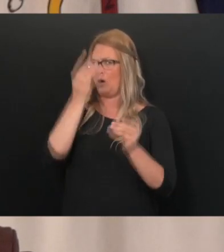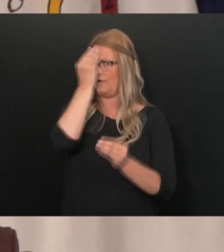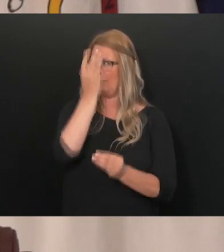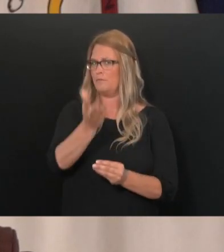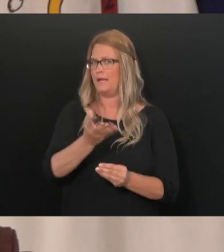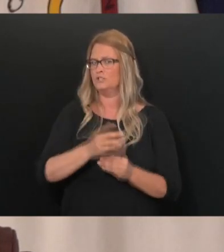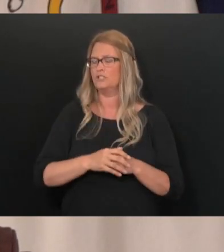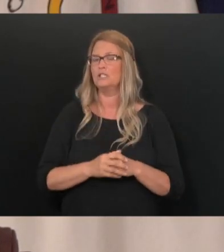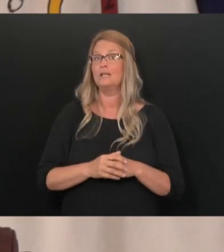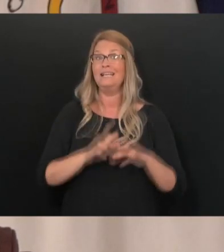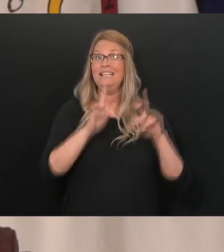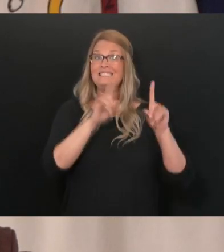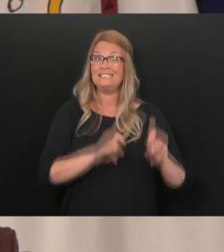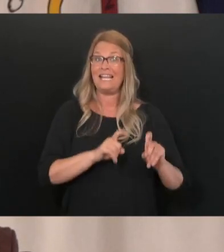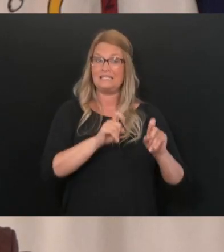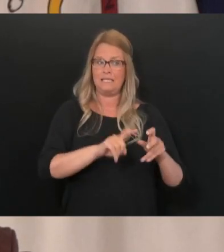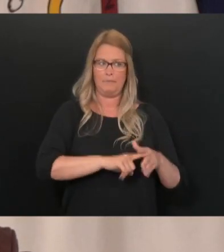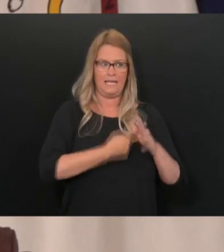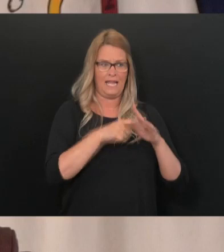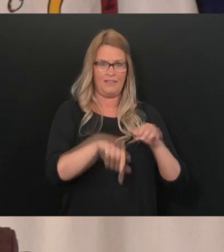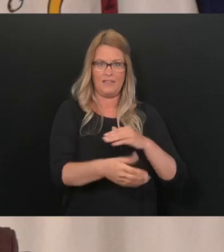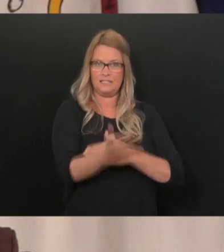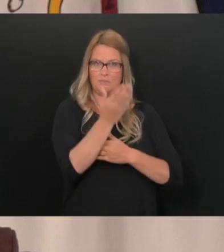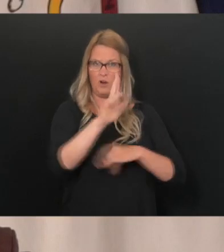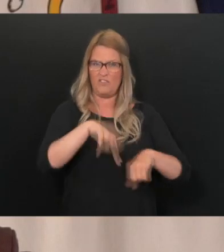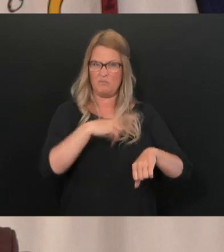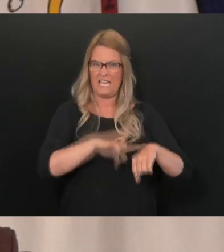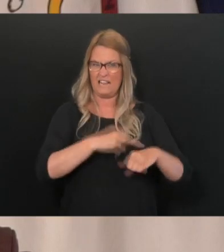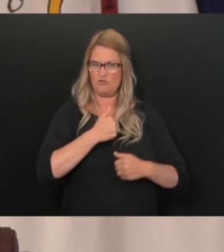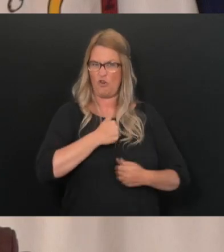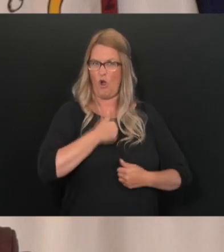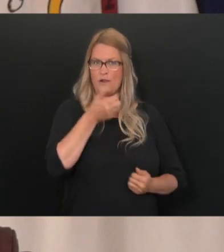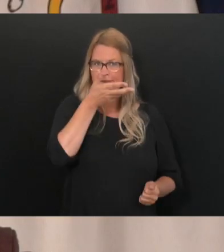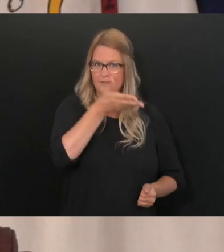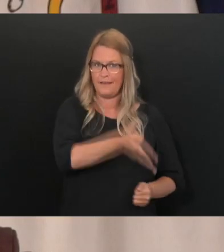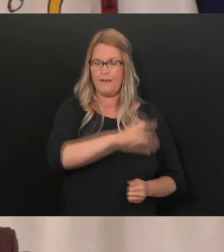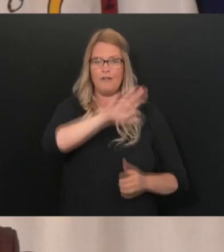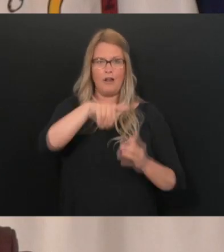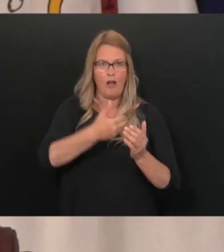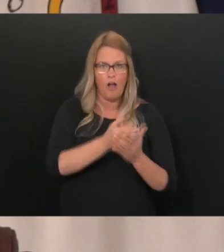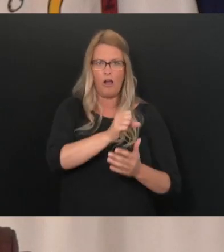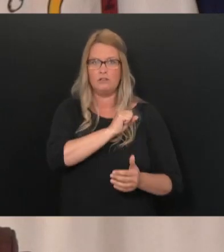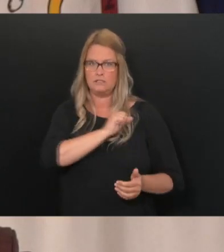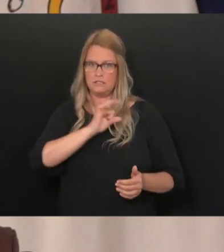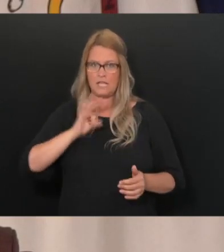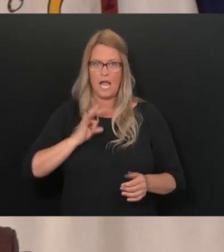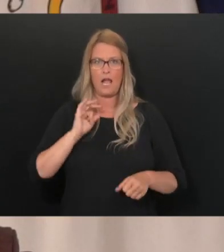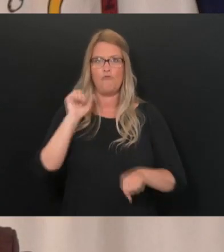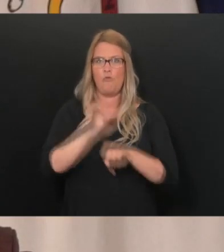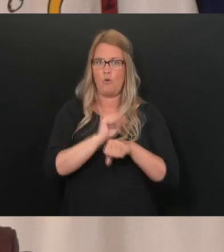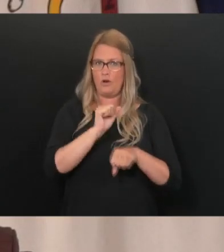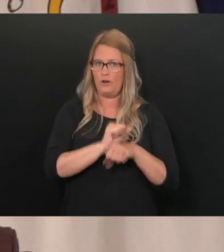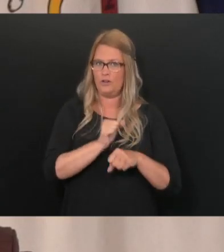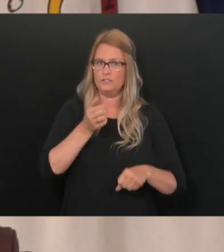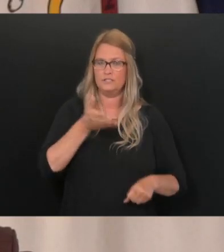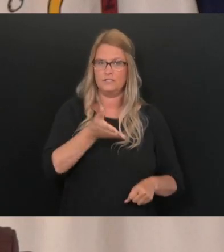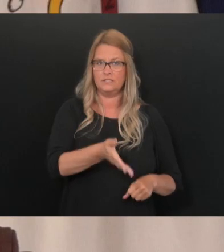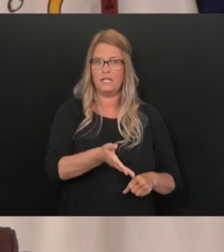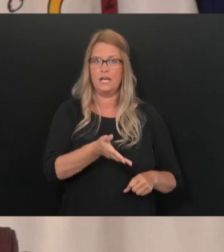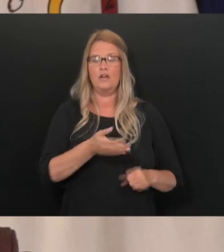that the testing began this morning by the National Guard. All staff working this morning